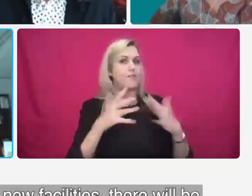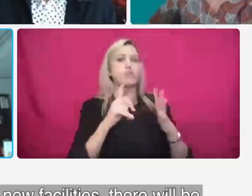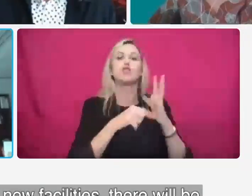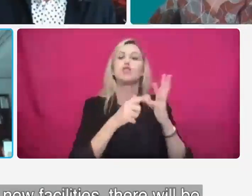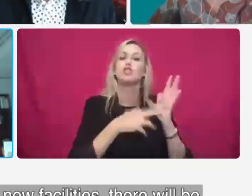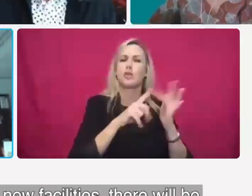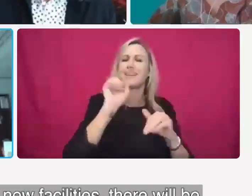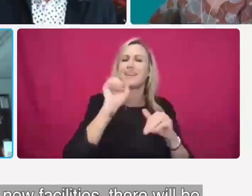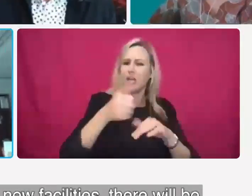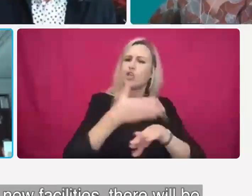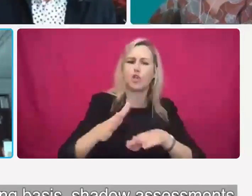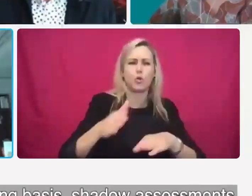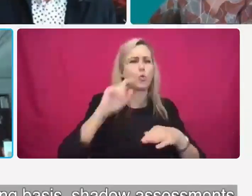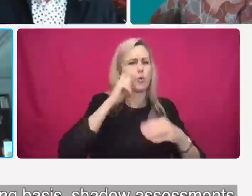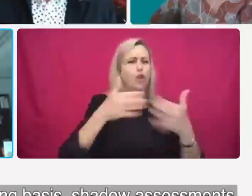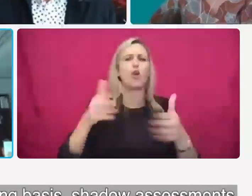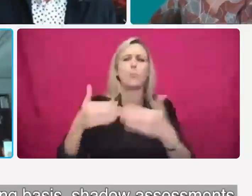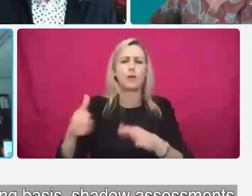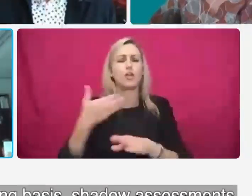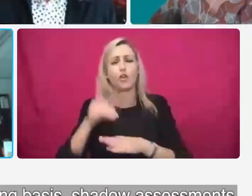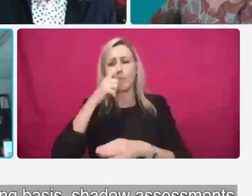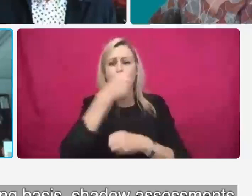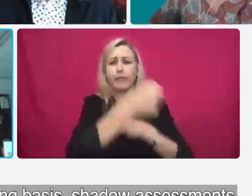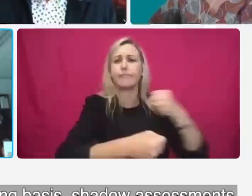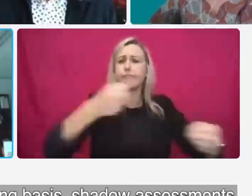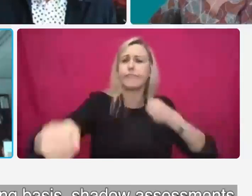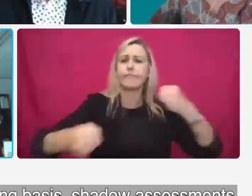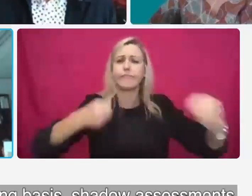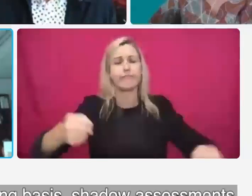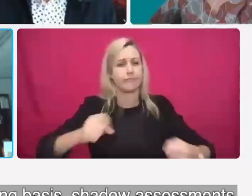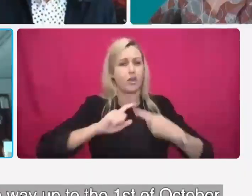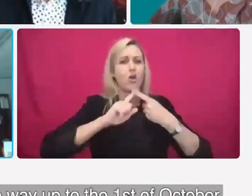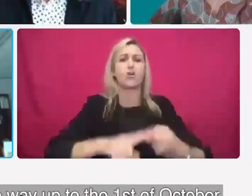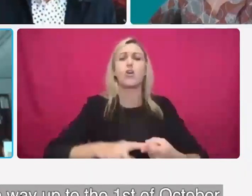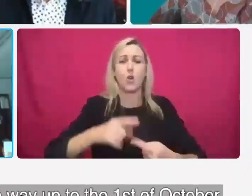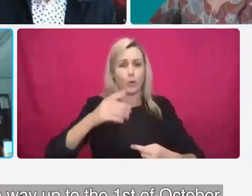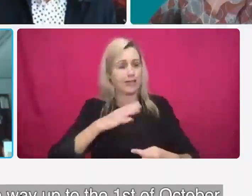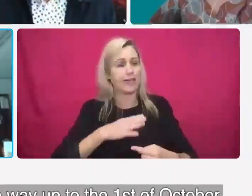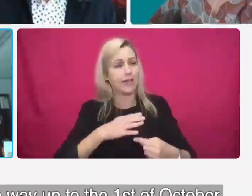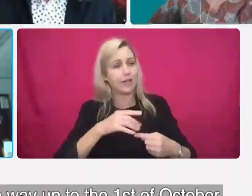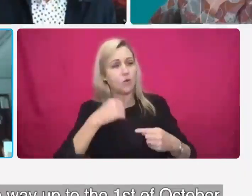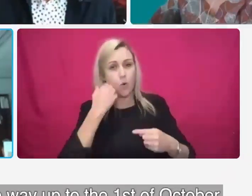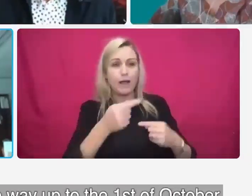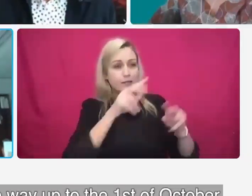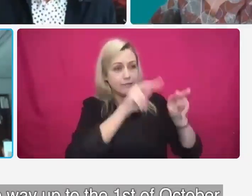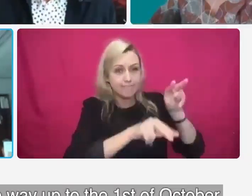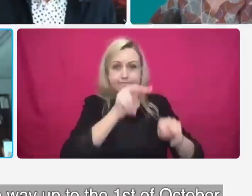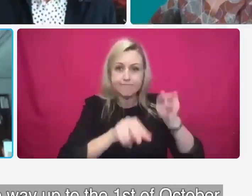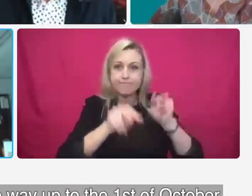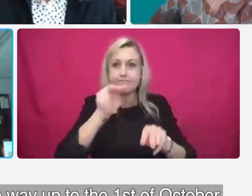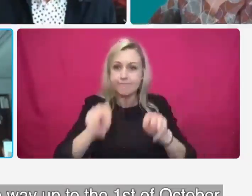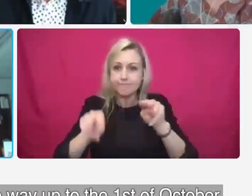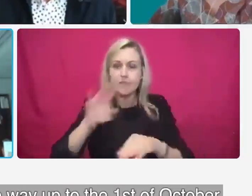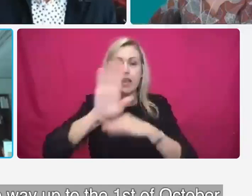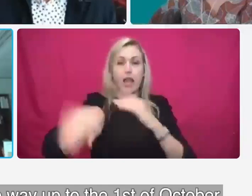be new facilities, there'll be new residents on an ongoing basis. Shadow assessments will be undertaken all the way up to the